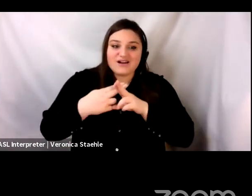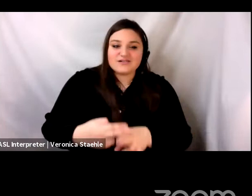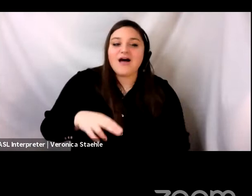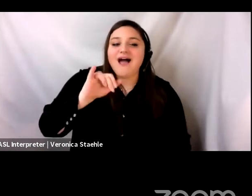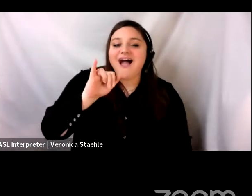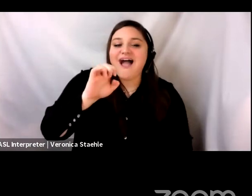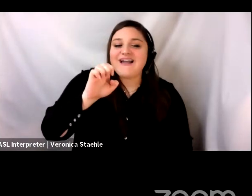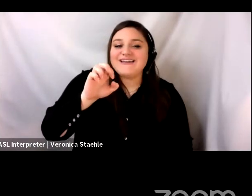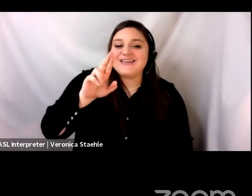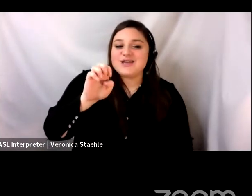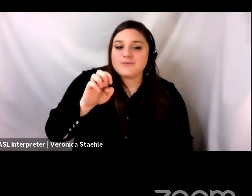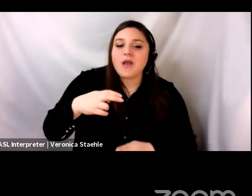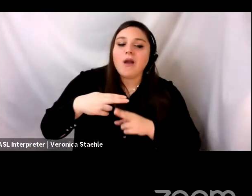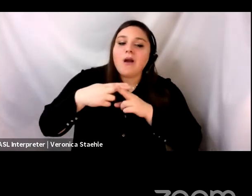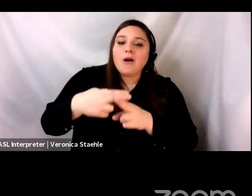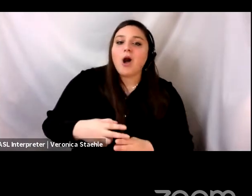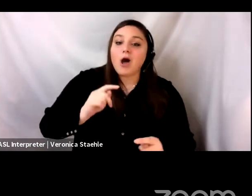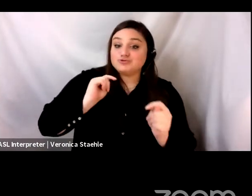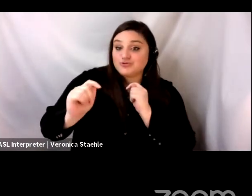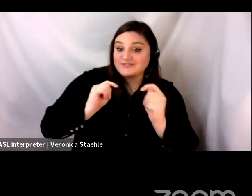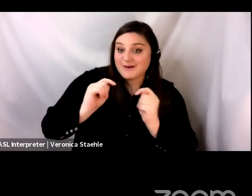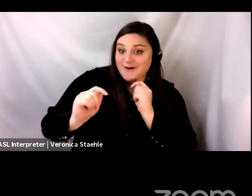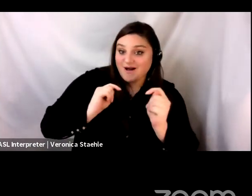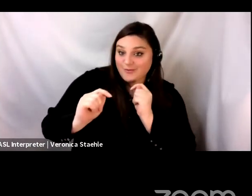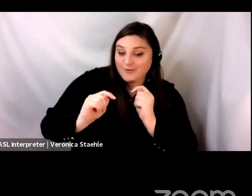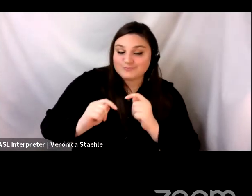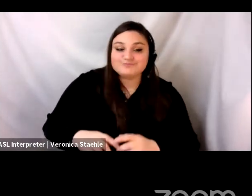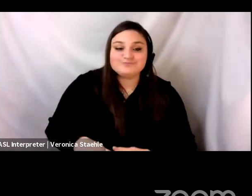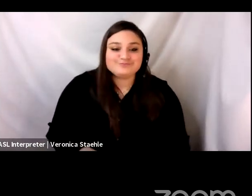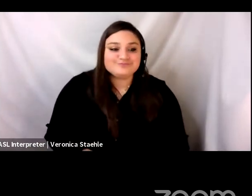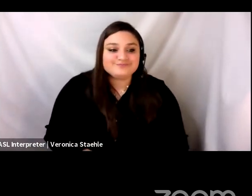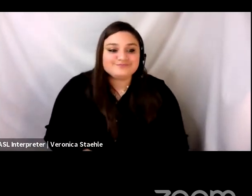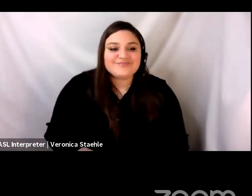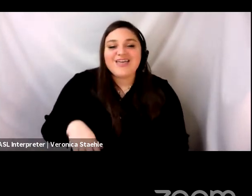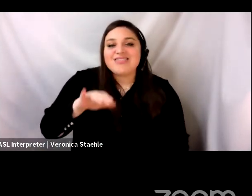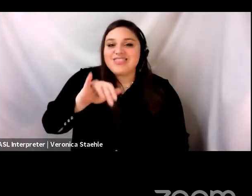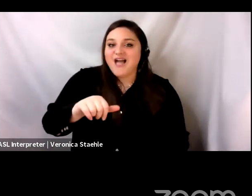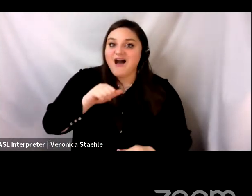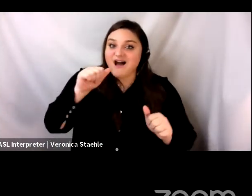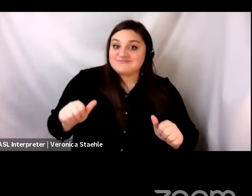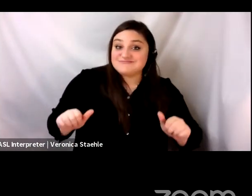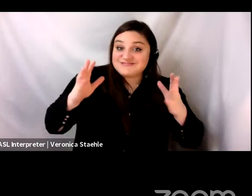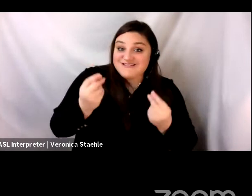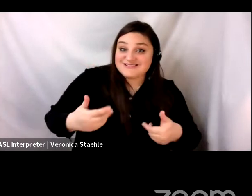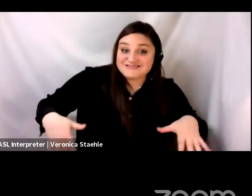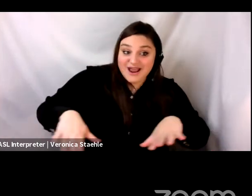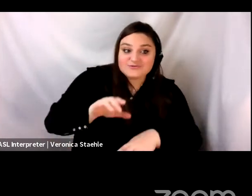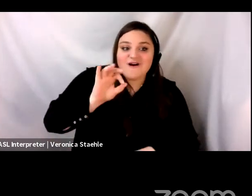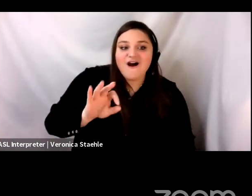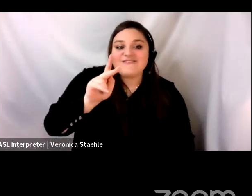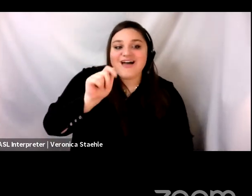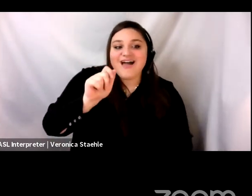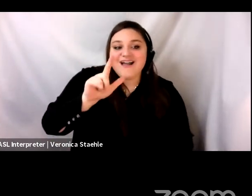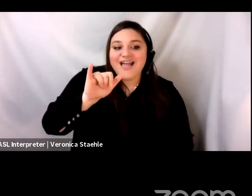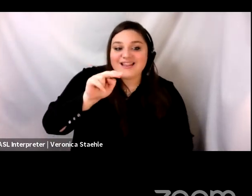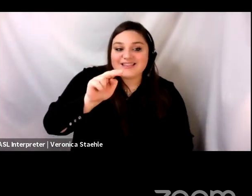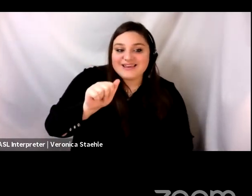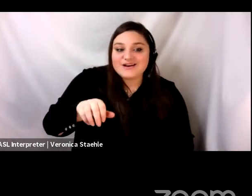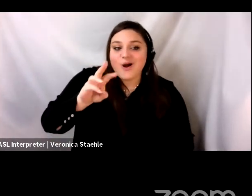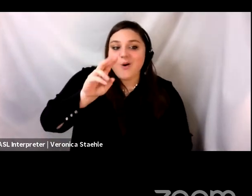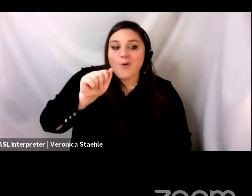Airi, otherwise known as Trinidad and Tobago, the unceded territory of the Kalina,